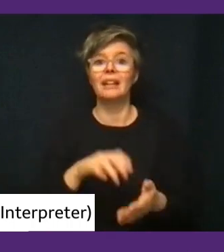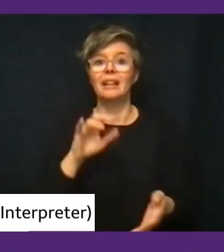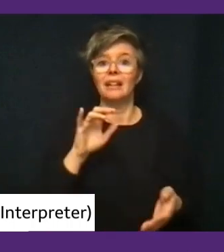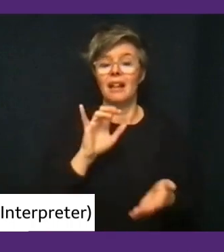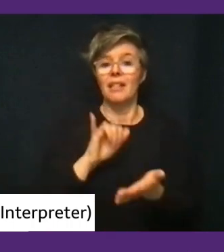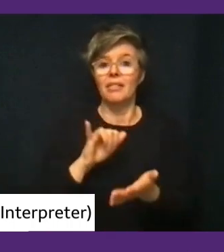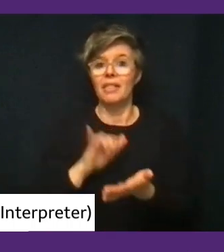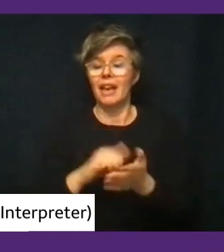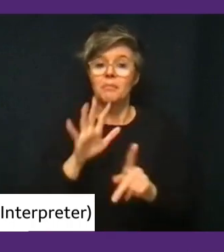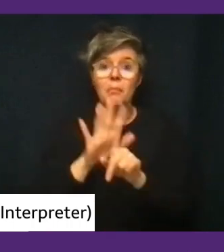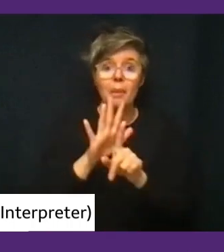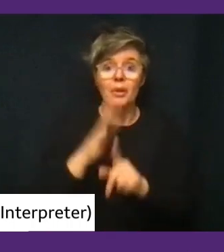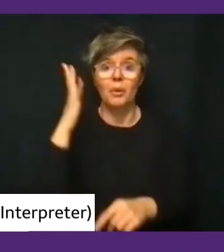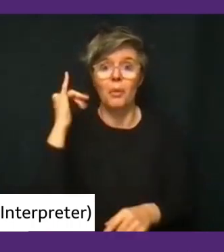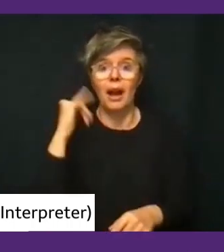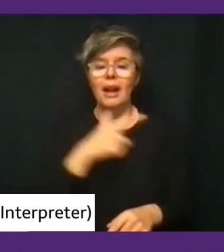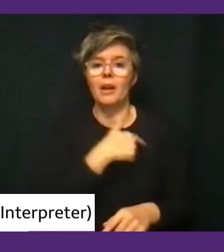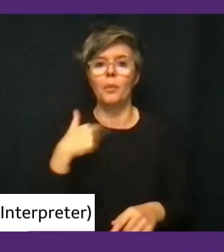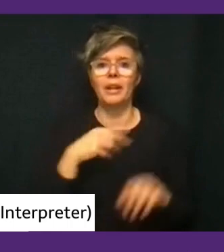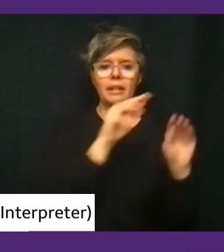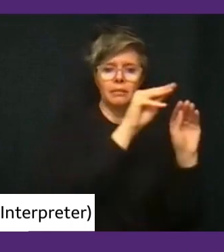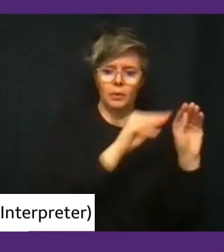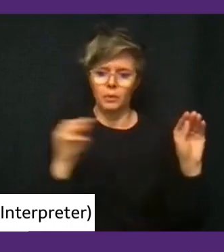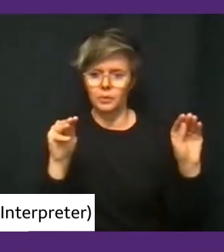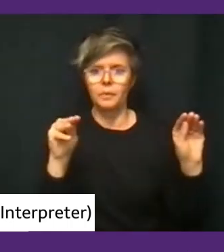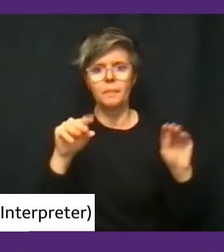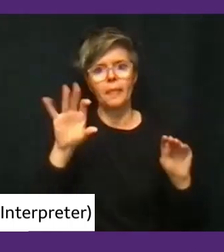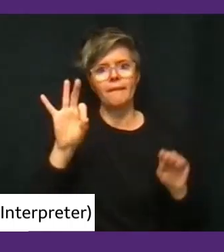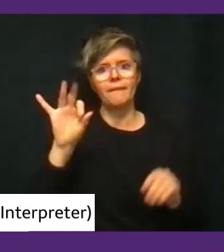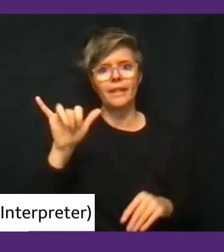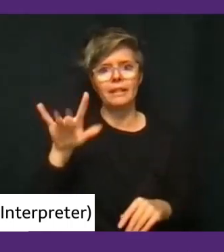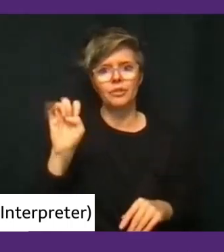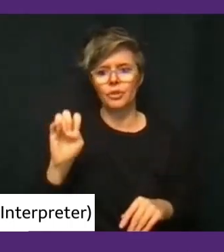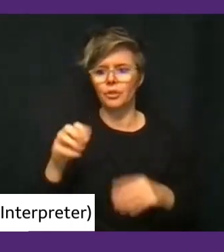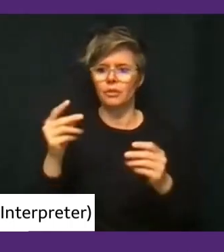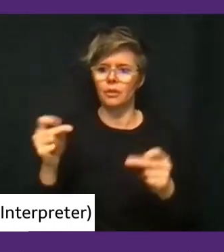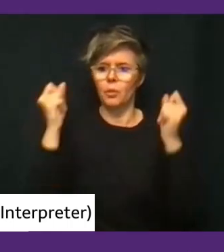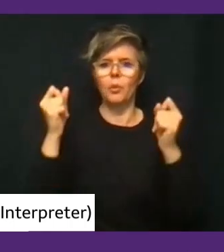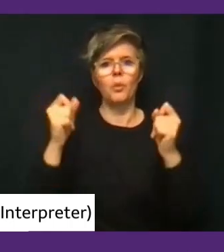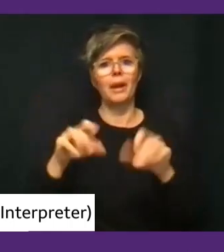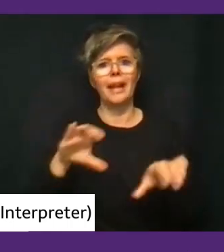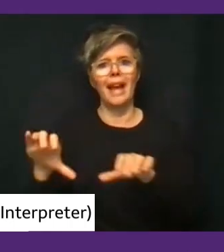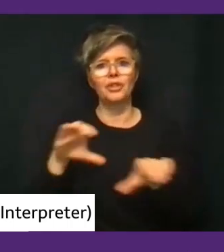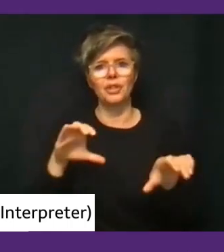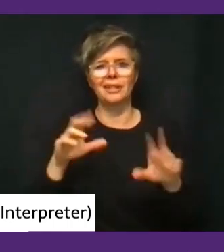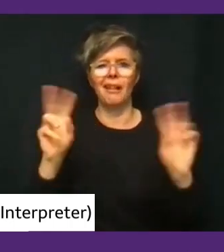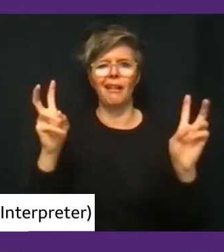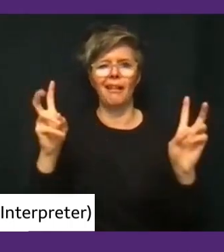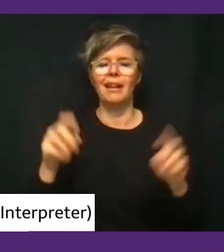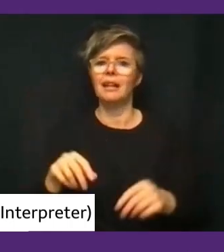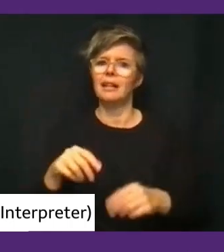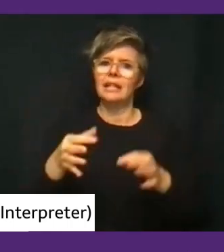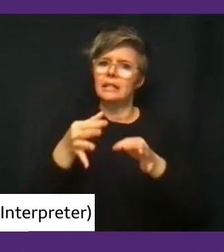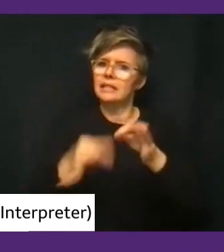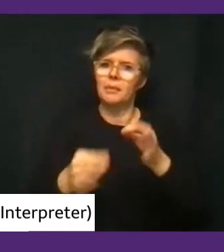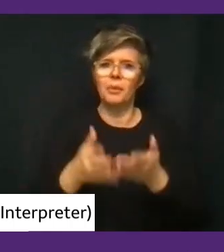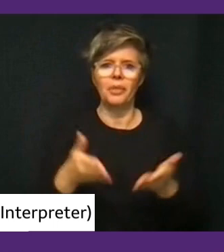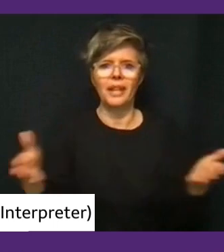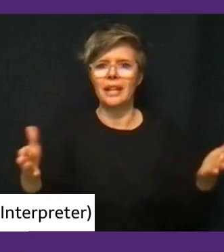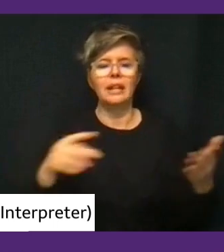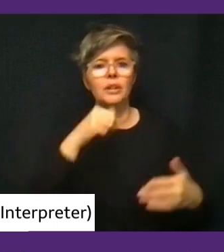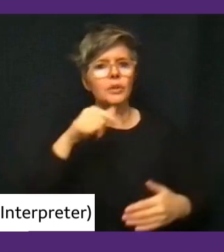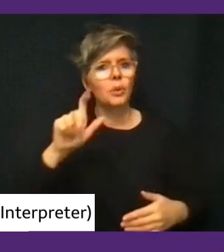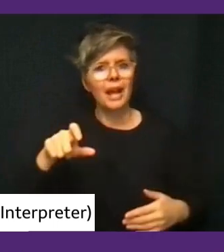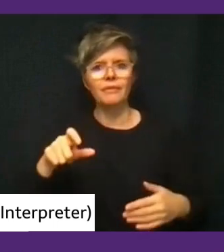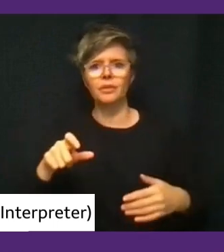out into a feature called Quick Actions to just do one simple thing with your watch if you don't need to rely on this all the